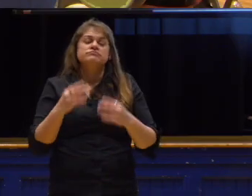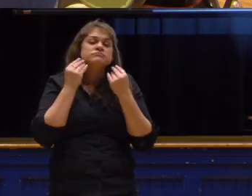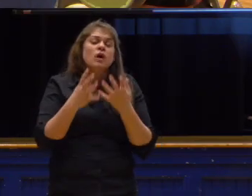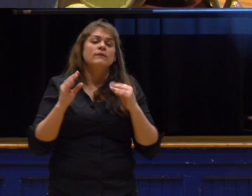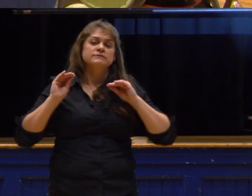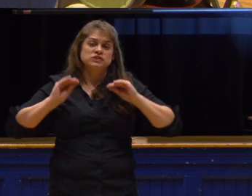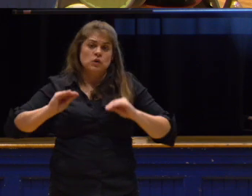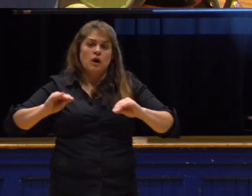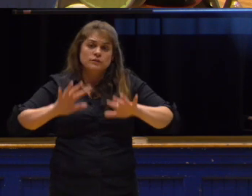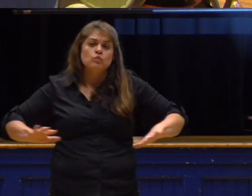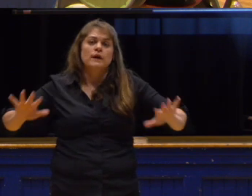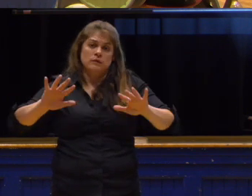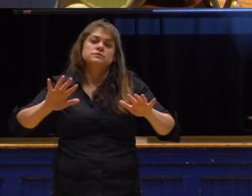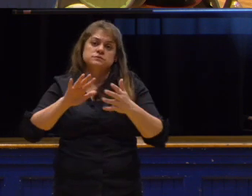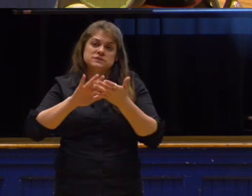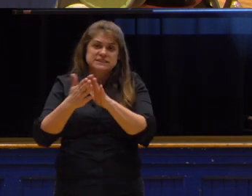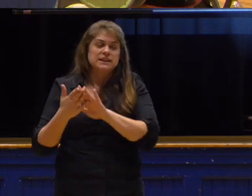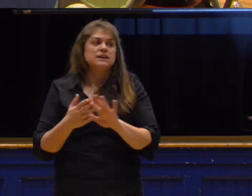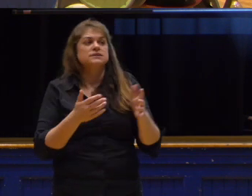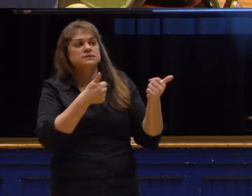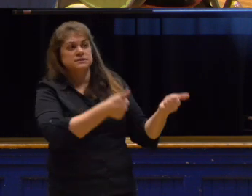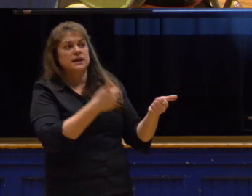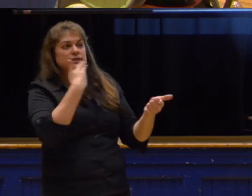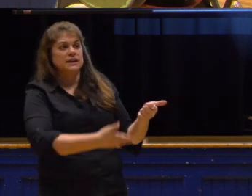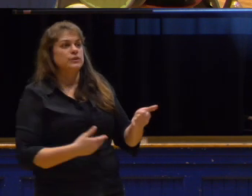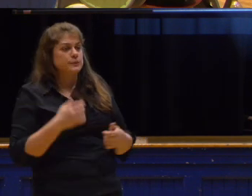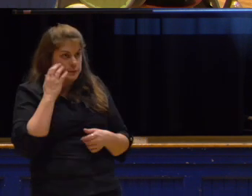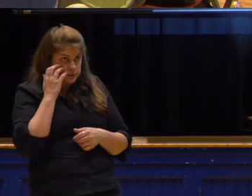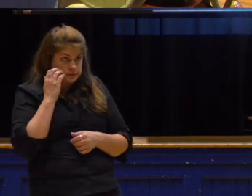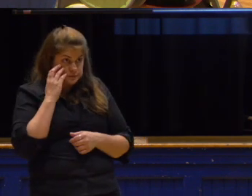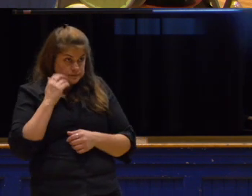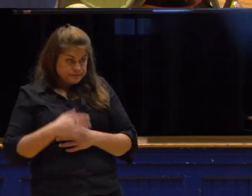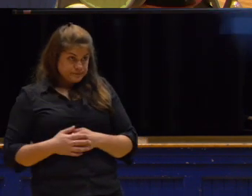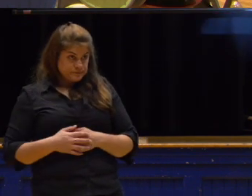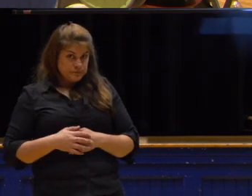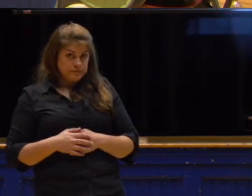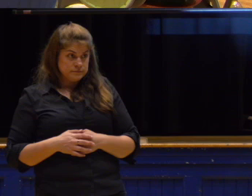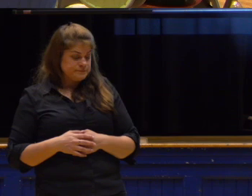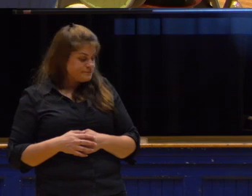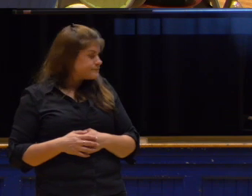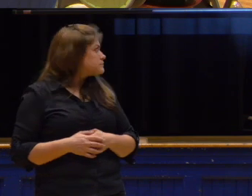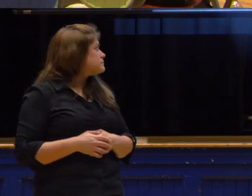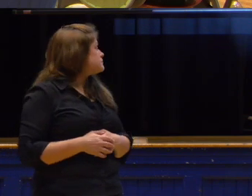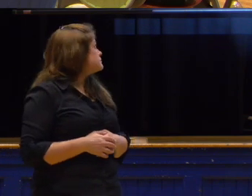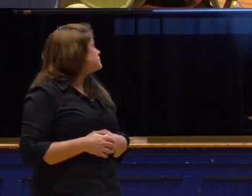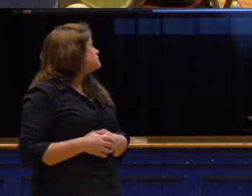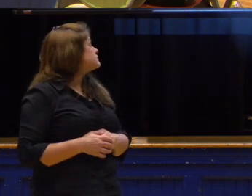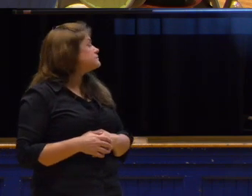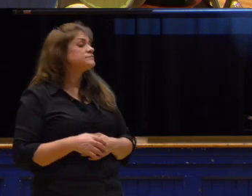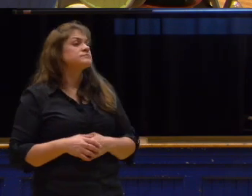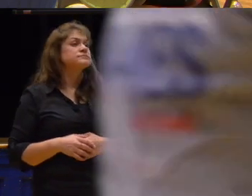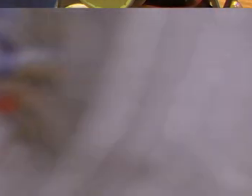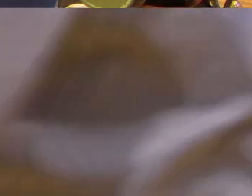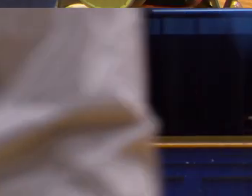we've installed a lot of those around the city. So, All right, thank you. Thank you, Brian. I yield my time. Thank you.